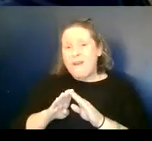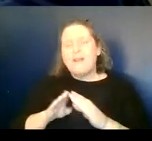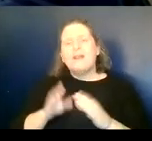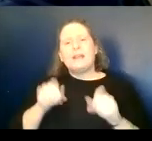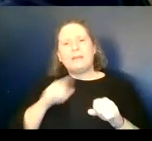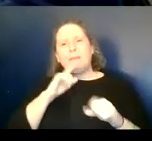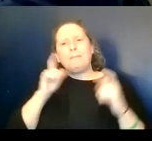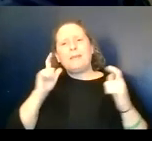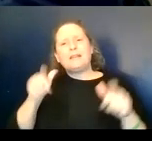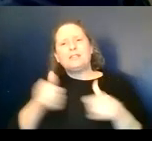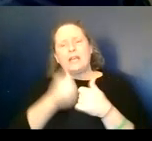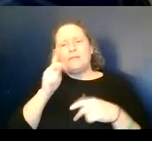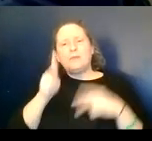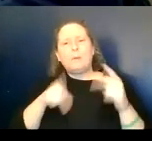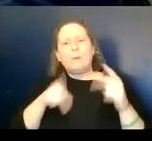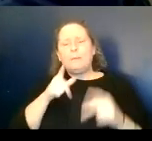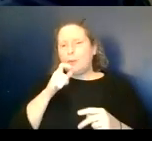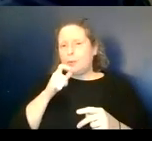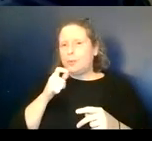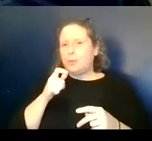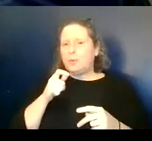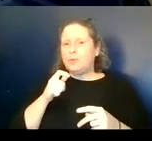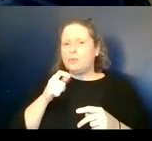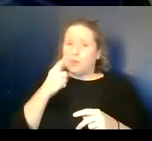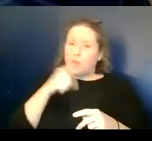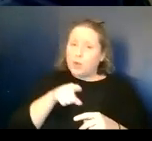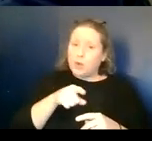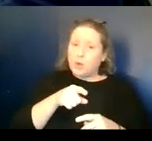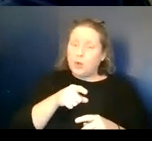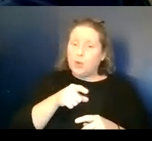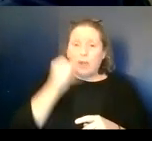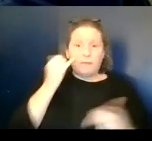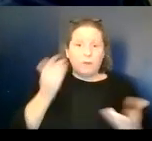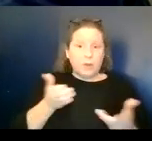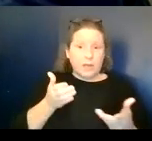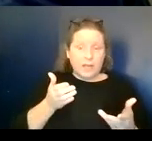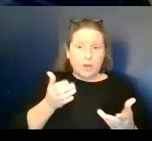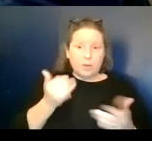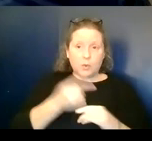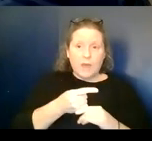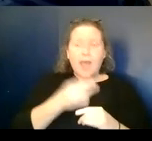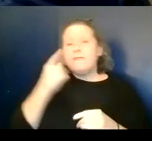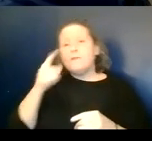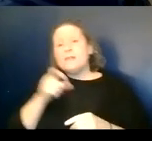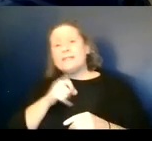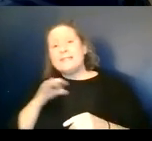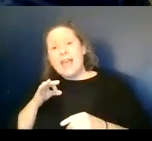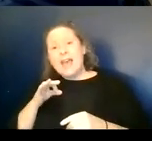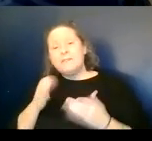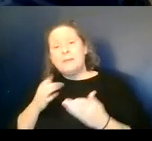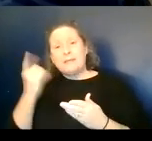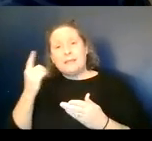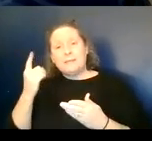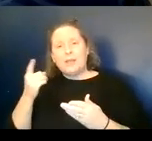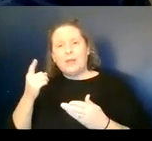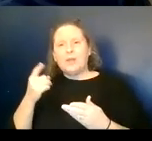challenging for the folks that, for you, if you're here listening today, right? And for staff, this may be something that you